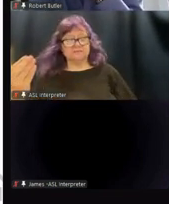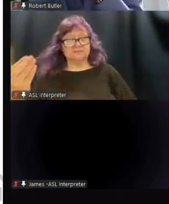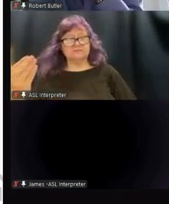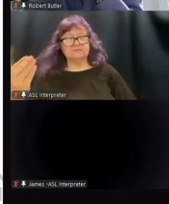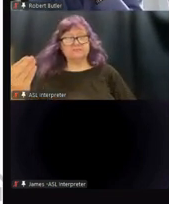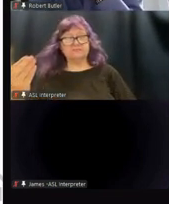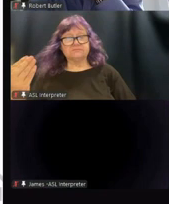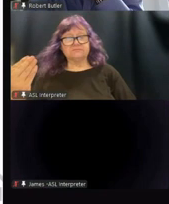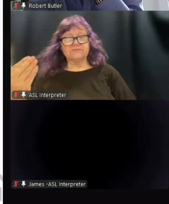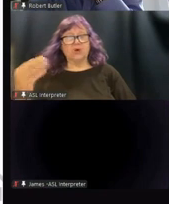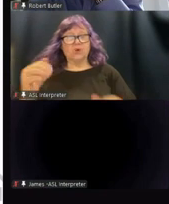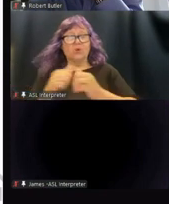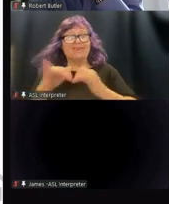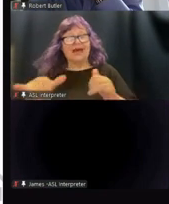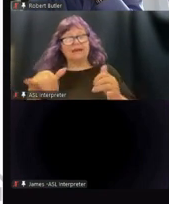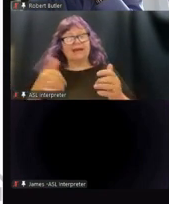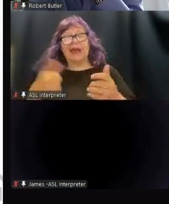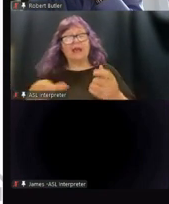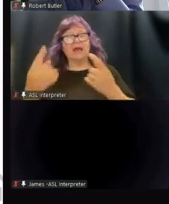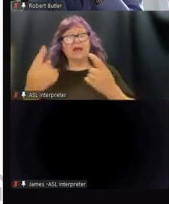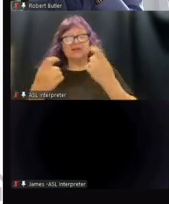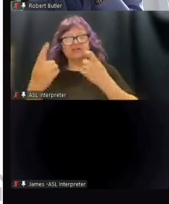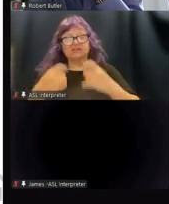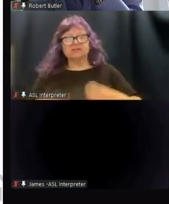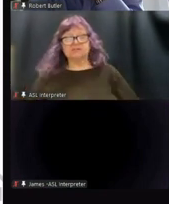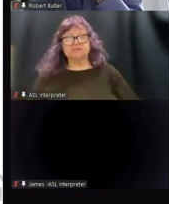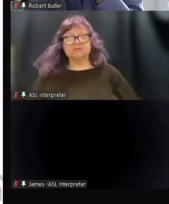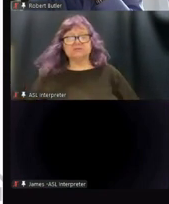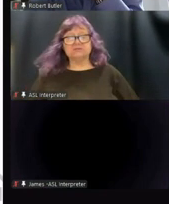And with that, I will take any questions.